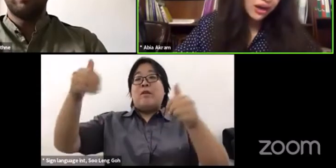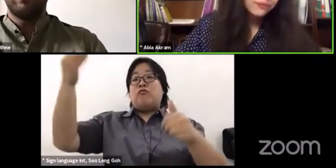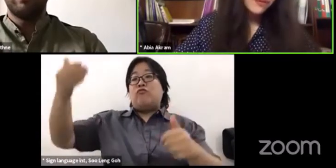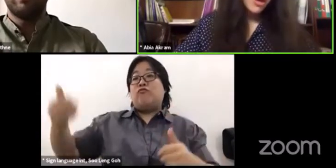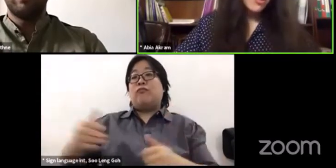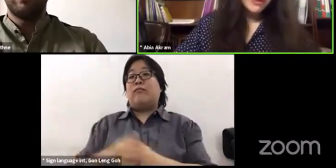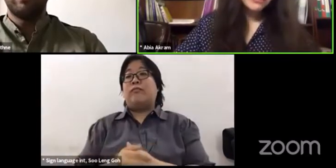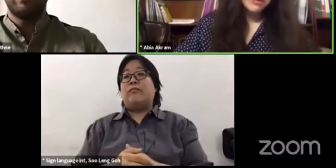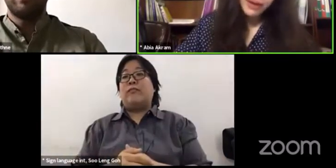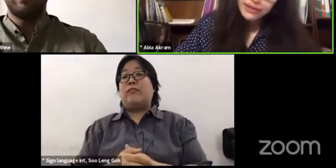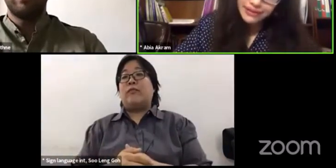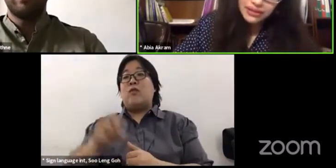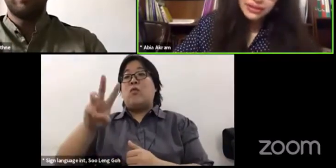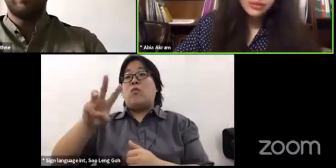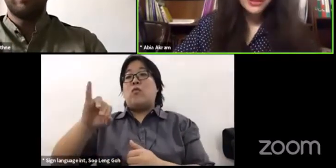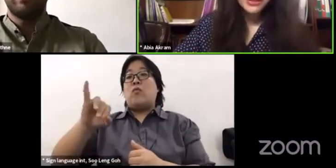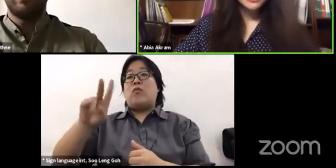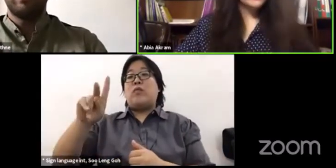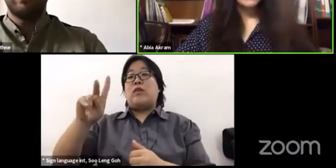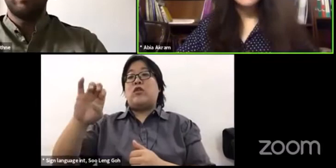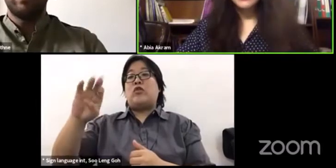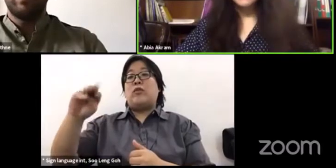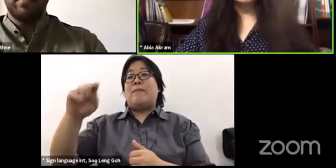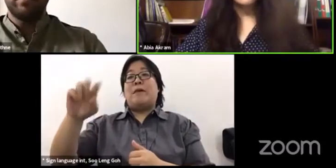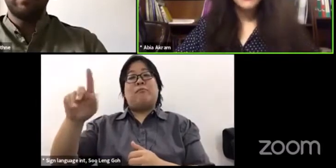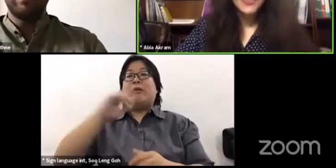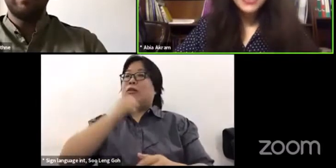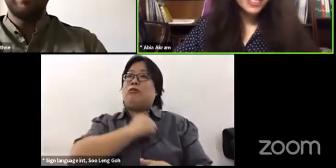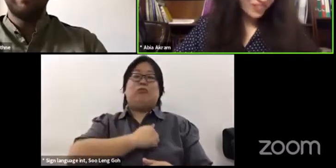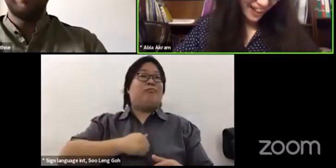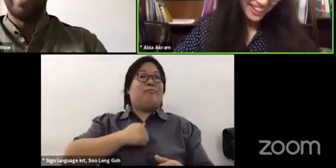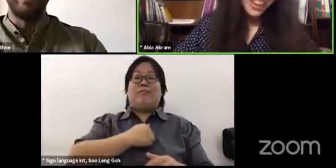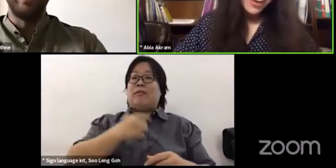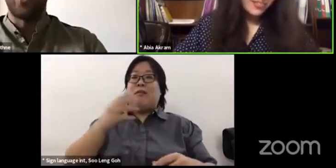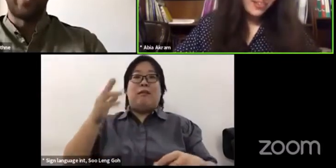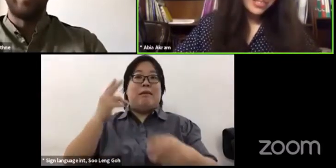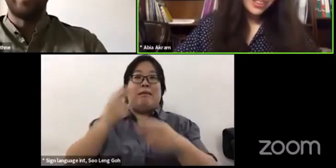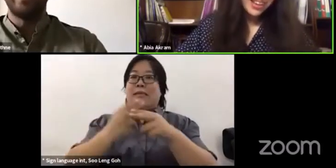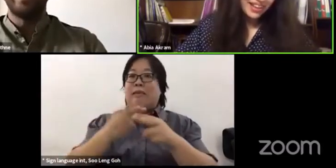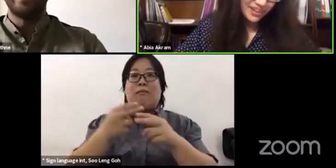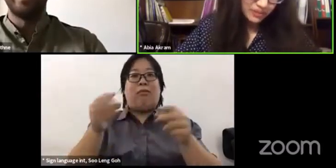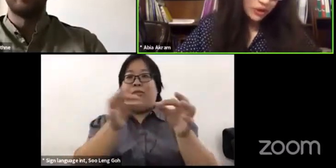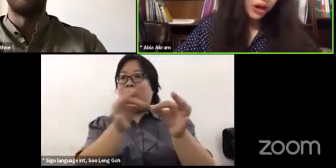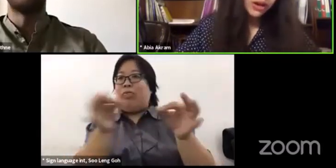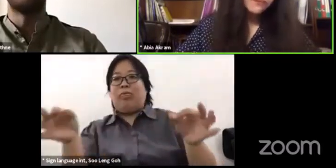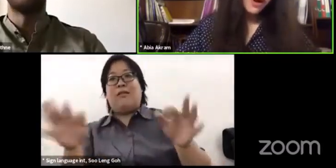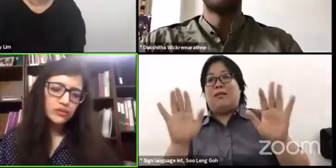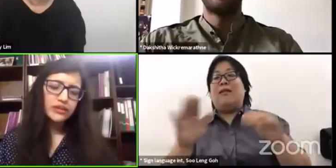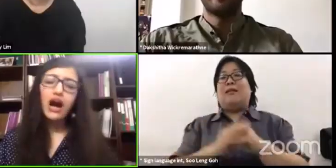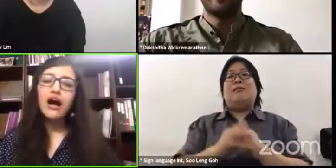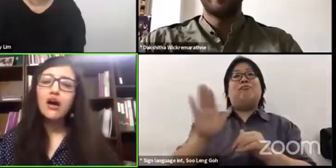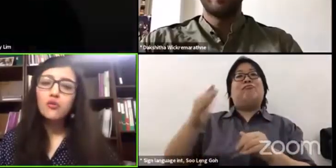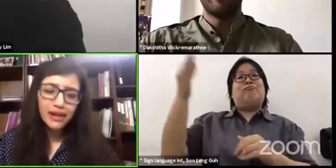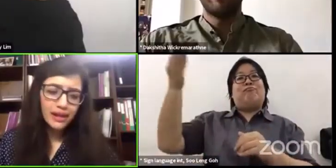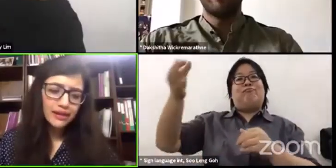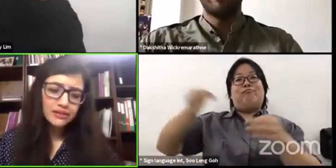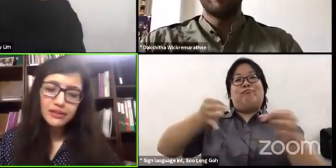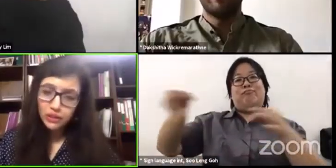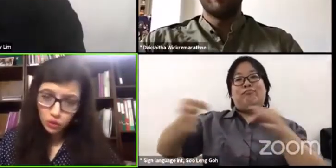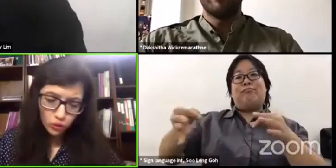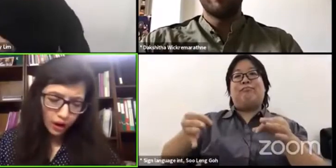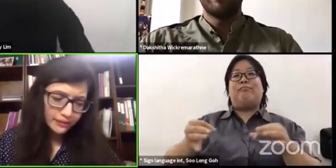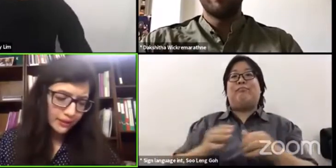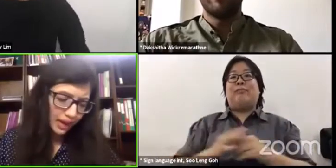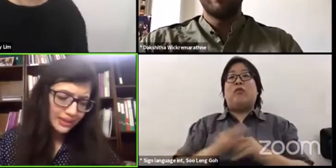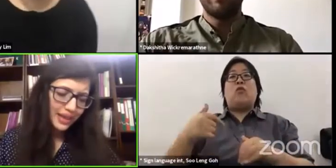Dakshitha Wickremarathne. Sorry if I didn't pronounce it well, but he will talk about We Hear